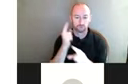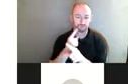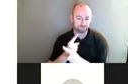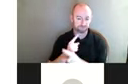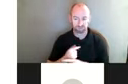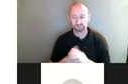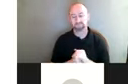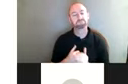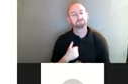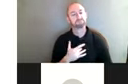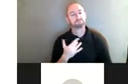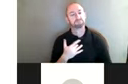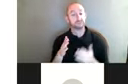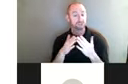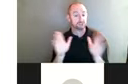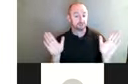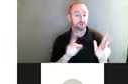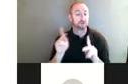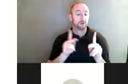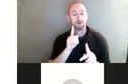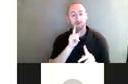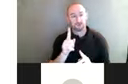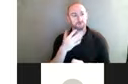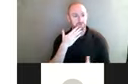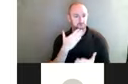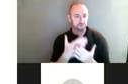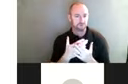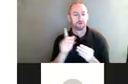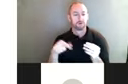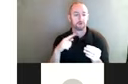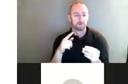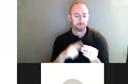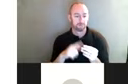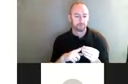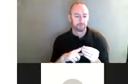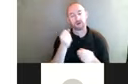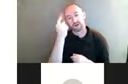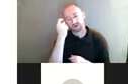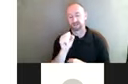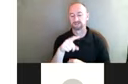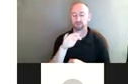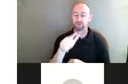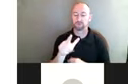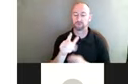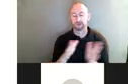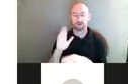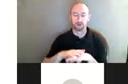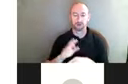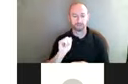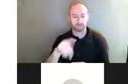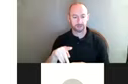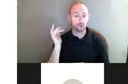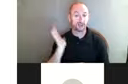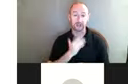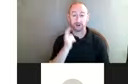I would say that in general, people are really pretty good at making sense of spatial patterns on a map. Because we've got these eyes that are